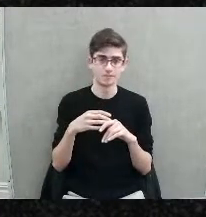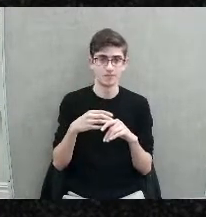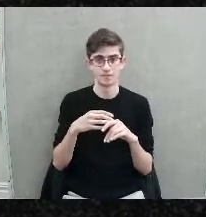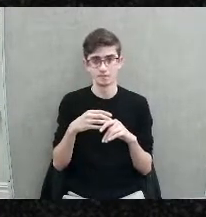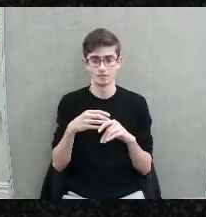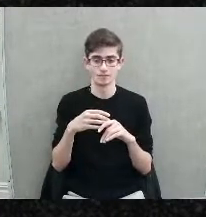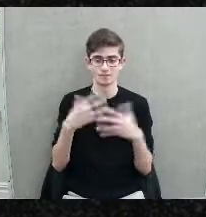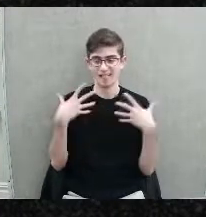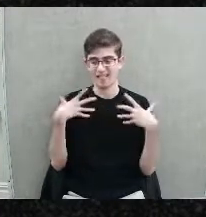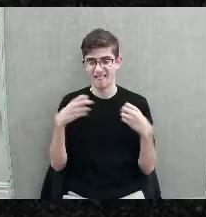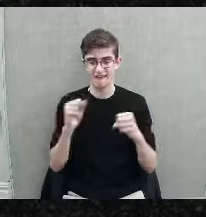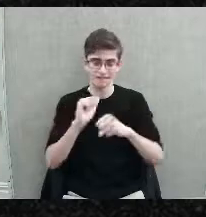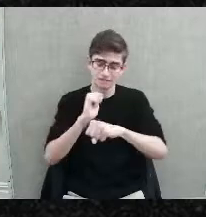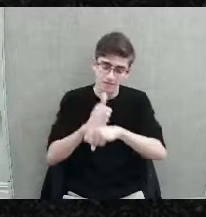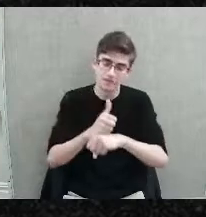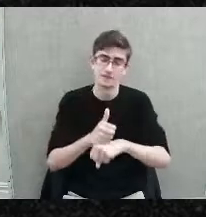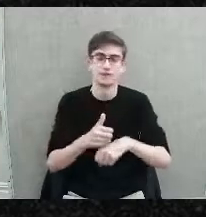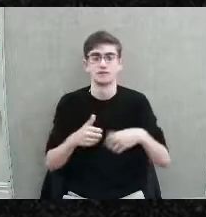health,